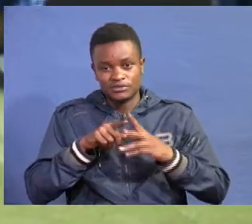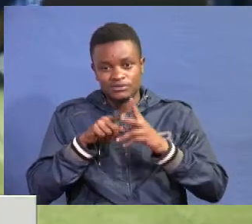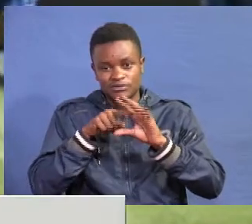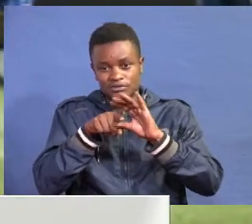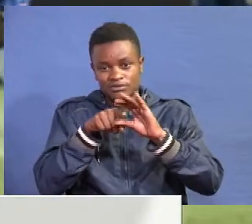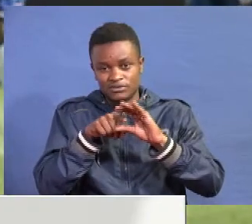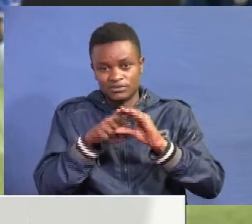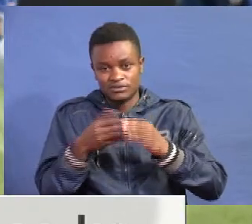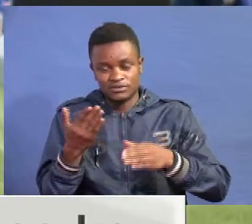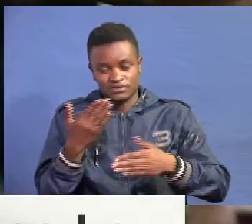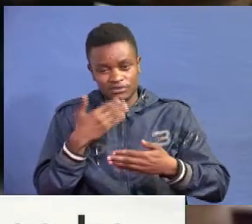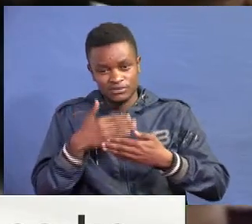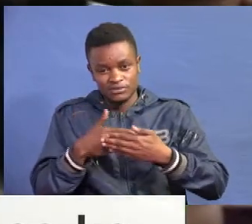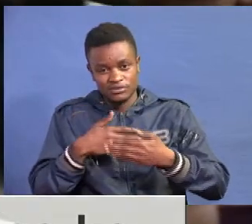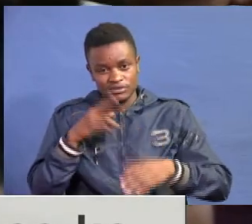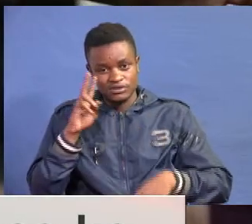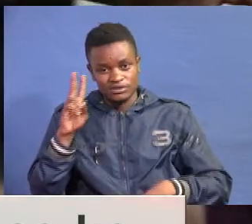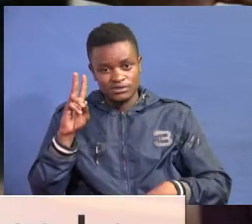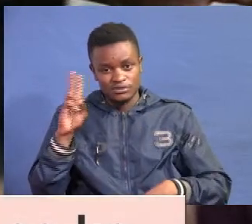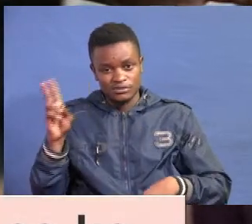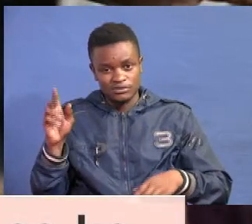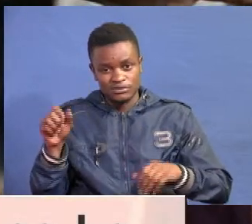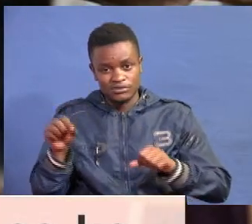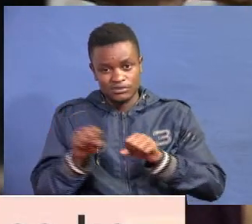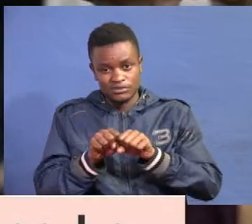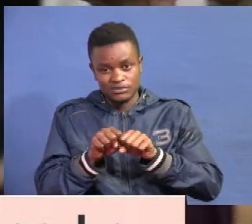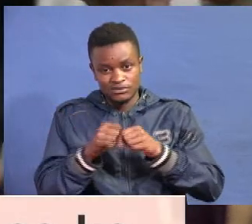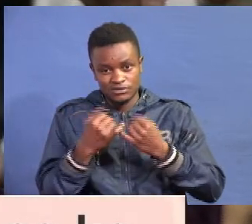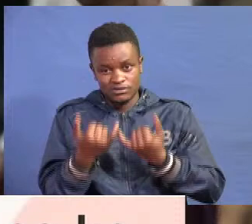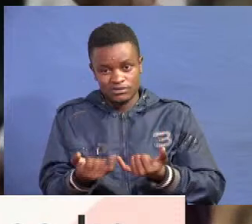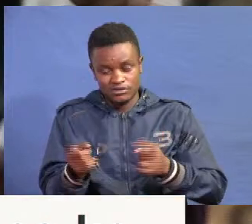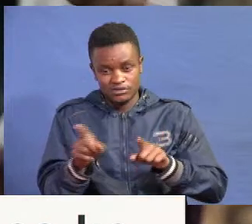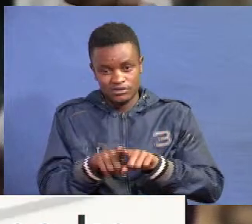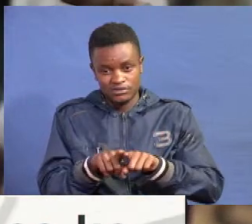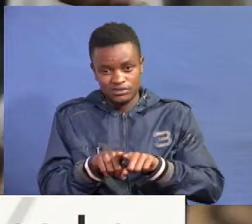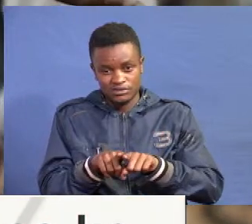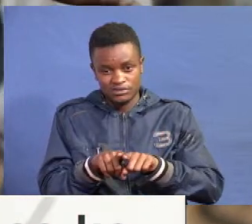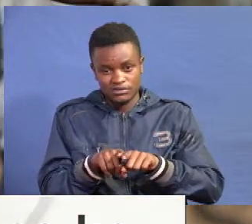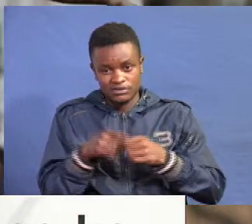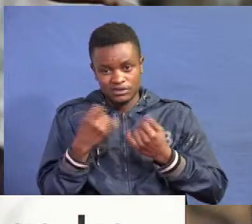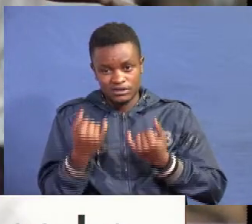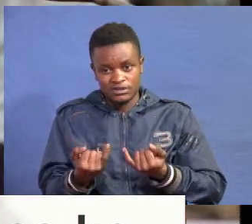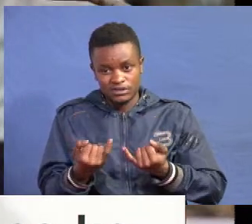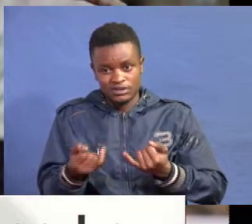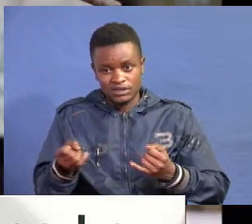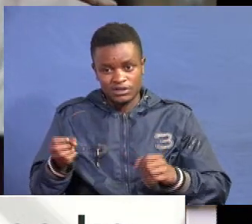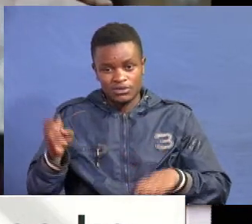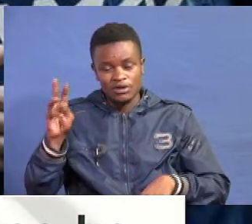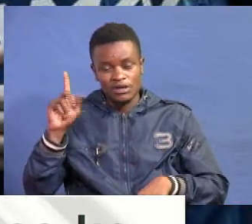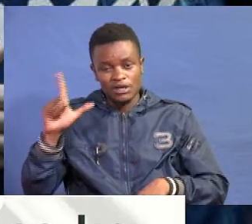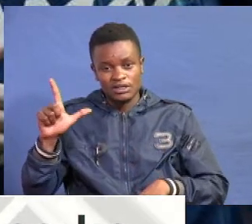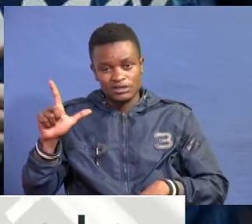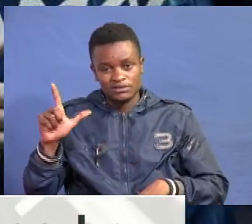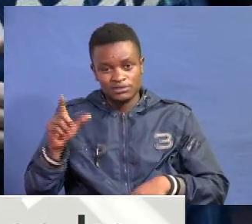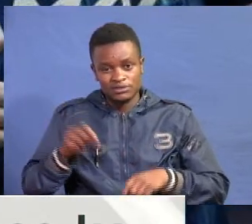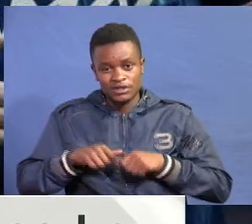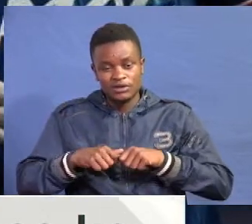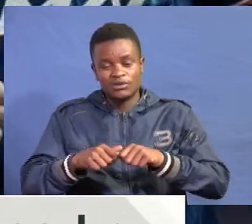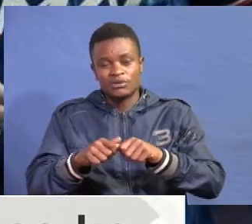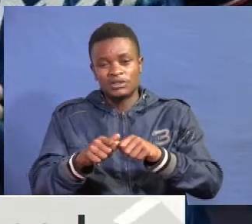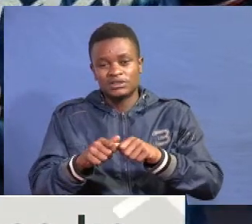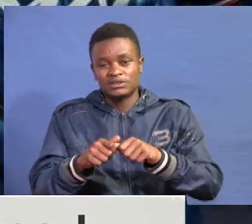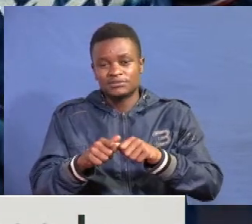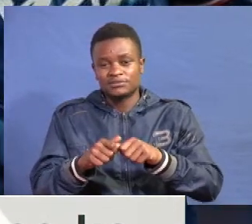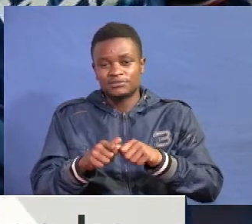2-2 against Liverpool. Luis Diaz and Cody Gakpo gave Liverpool a first-half lead before Gabriel